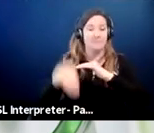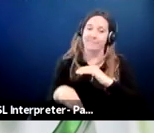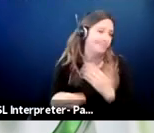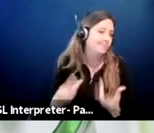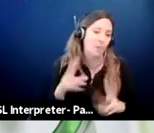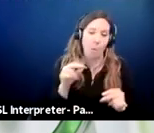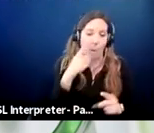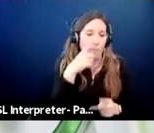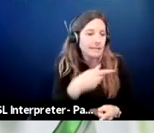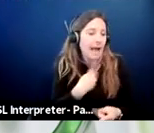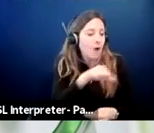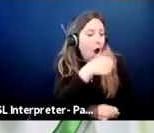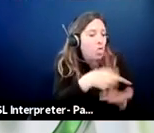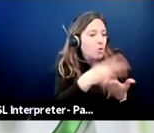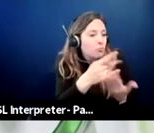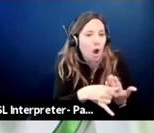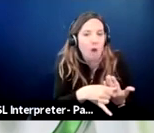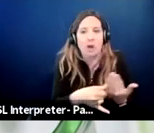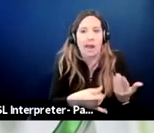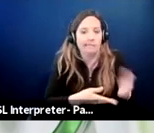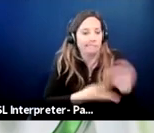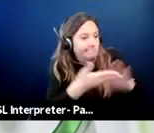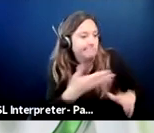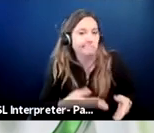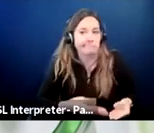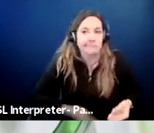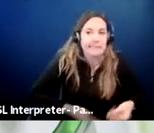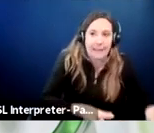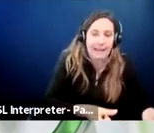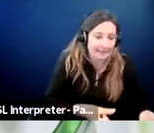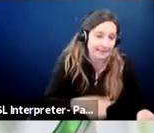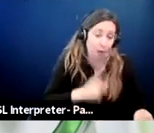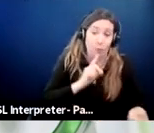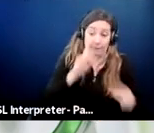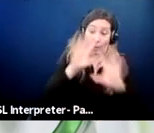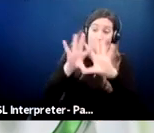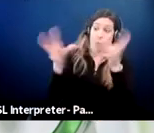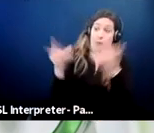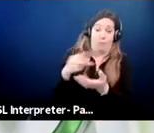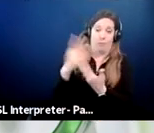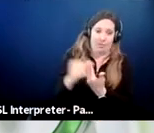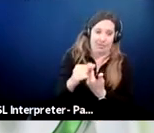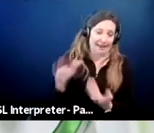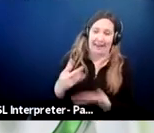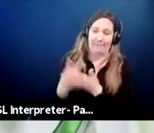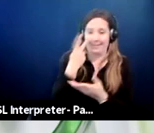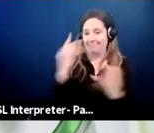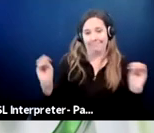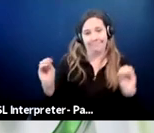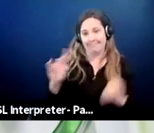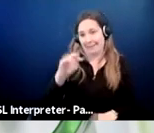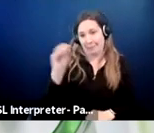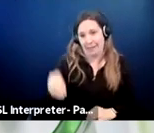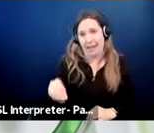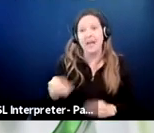on the go, or projects are split up. So for an overall project, no one's ever hit the 70%. So you can utilize both SR&ED and government grants